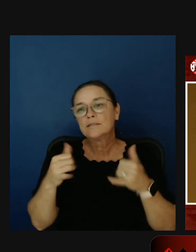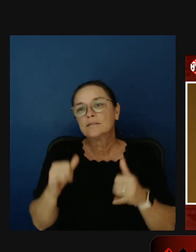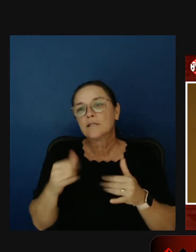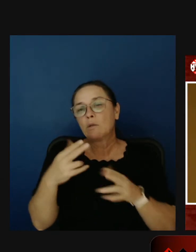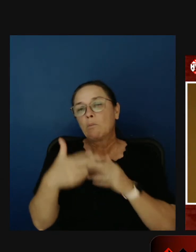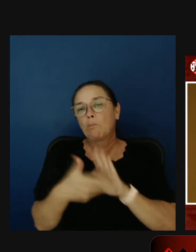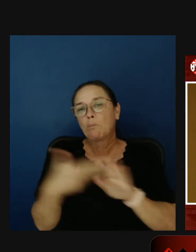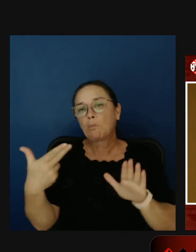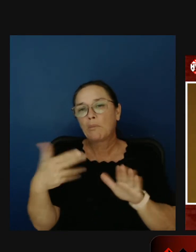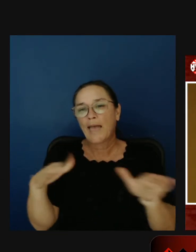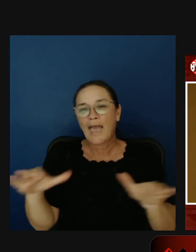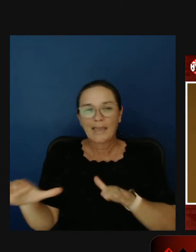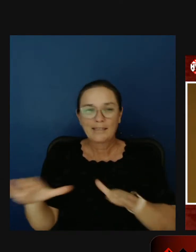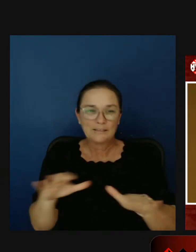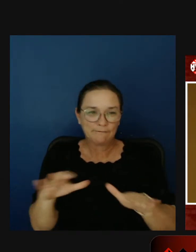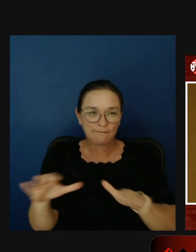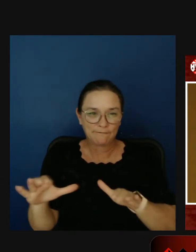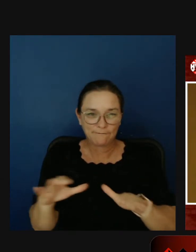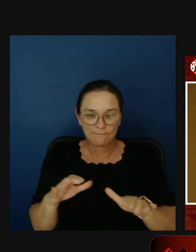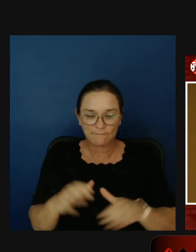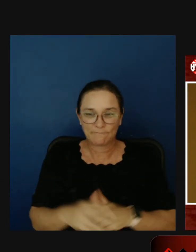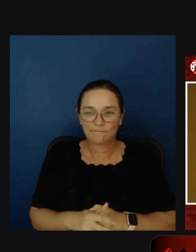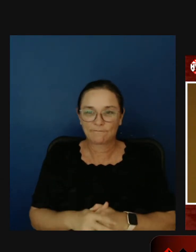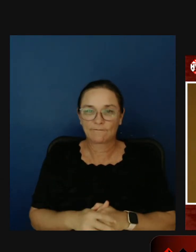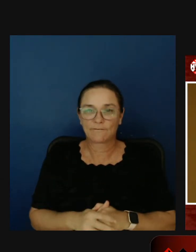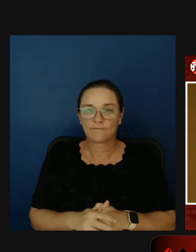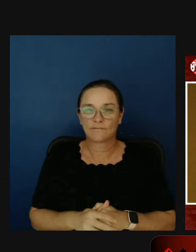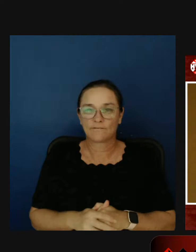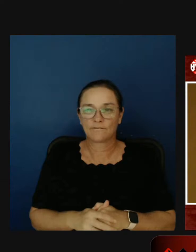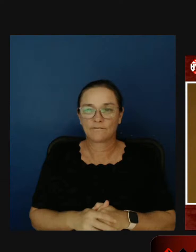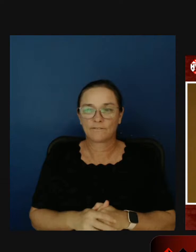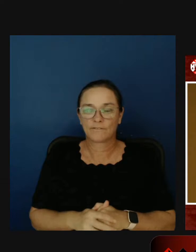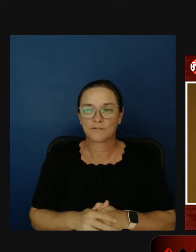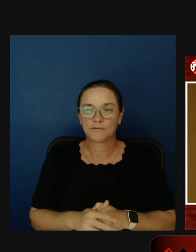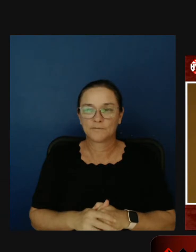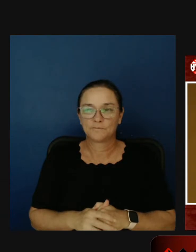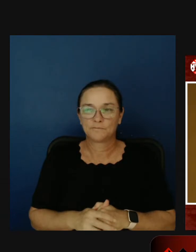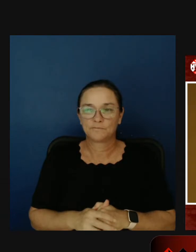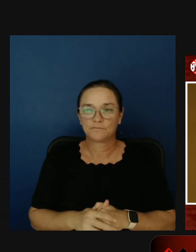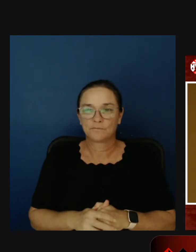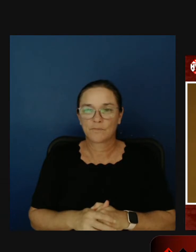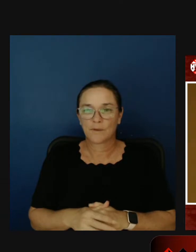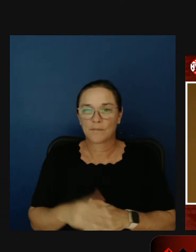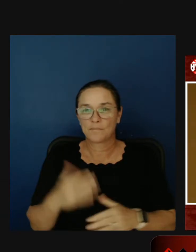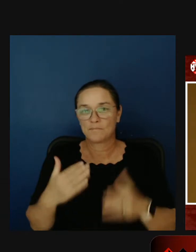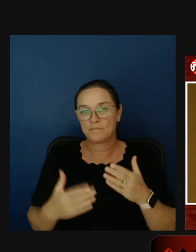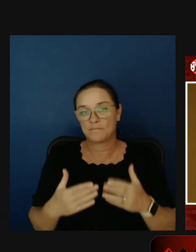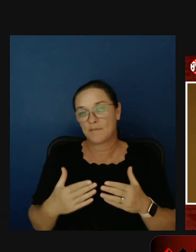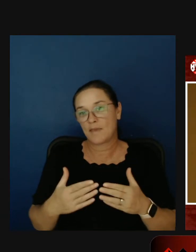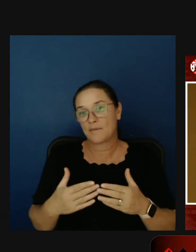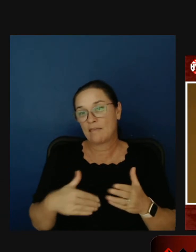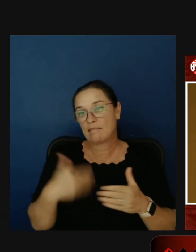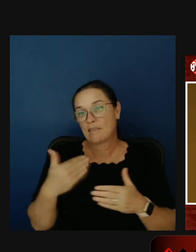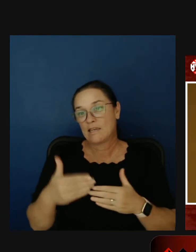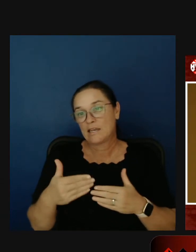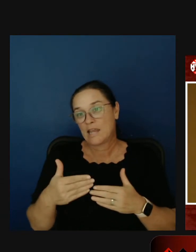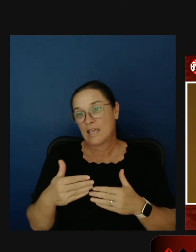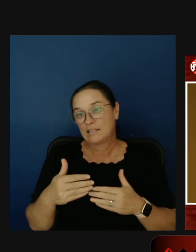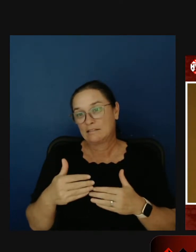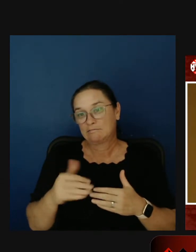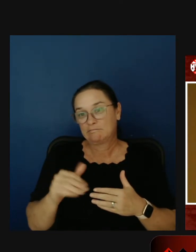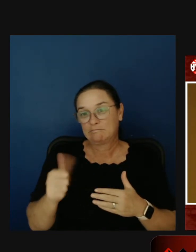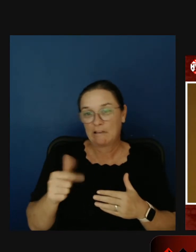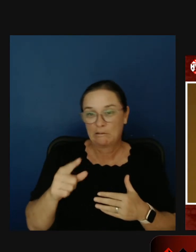field. So it is something that, in the next tens, hundreds of years, there might be